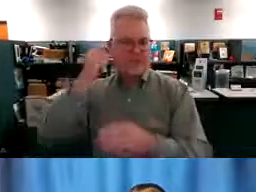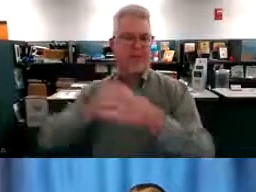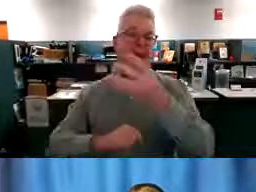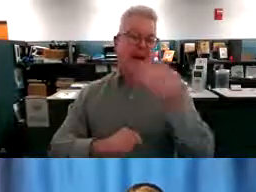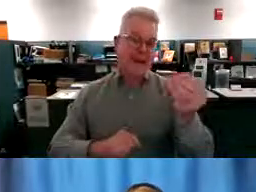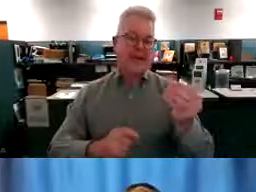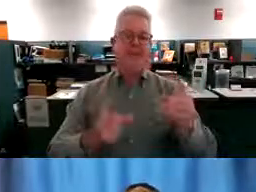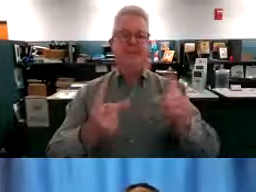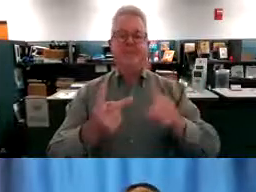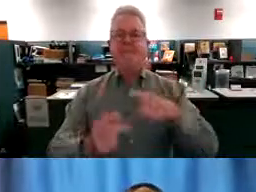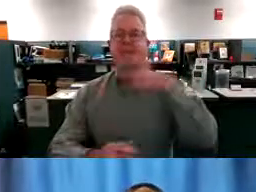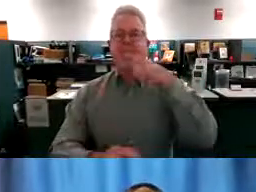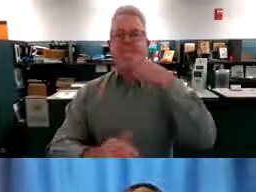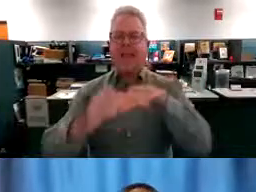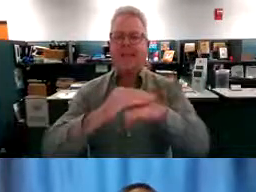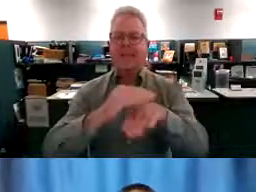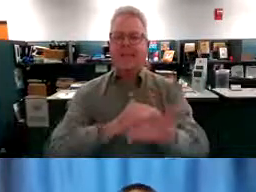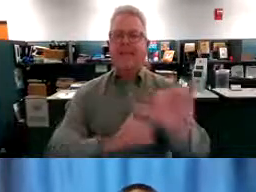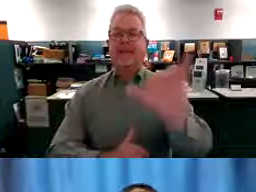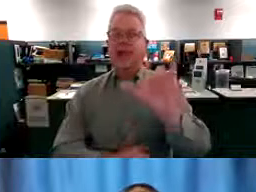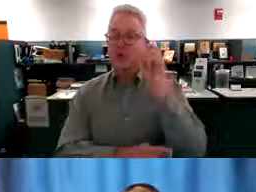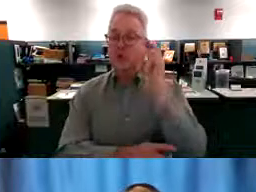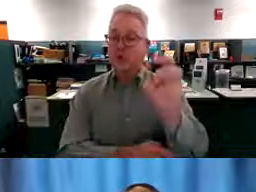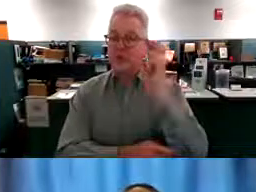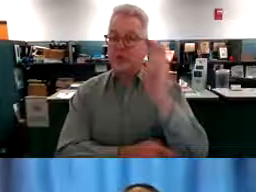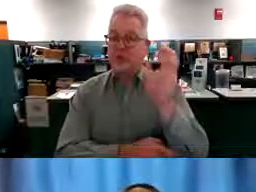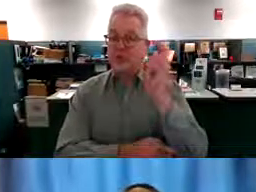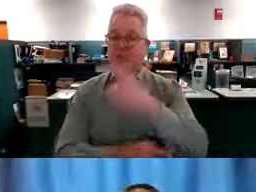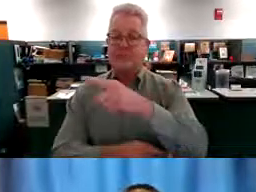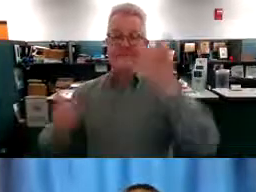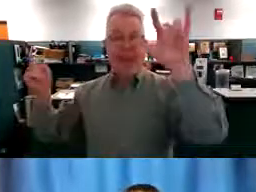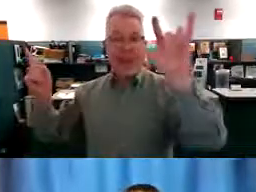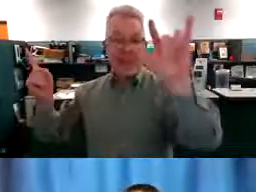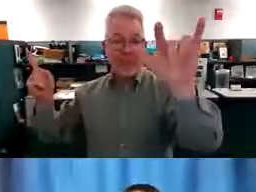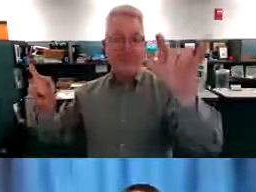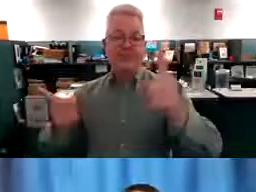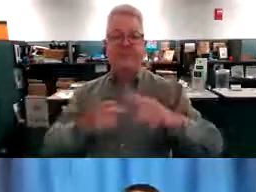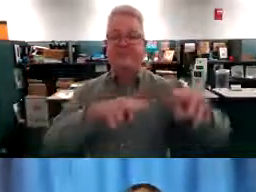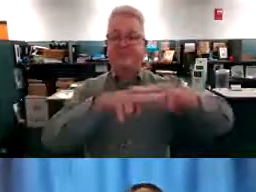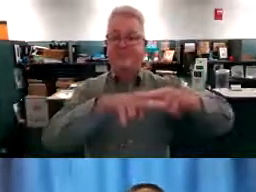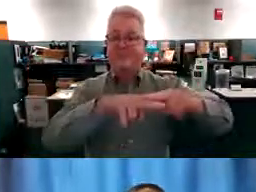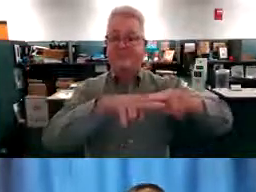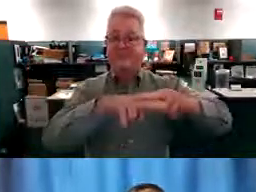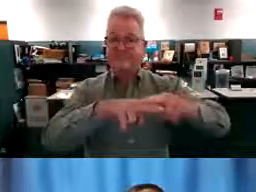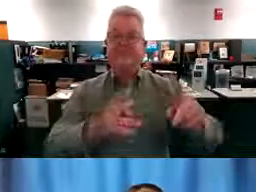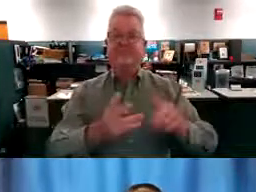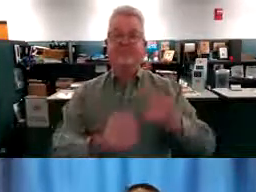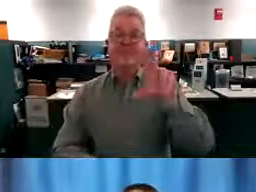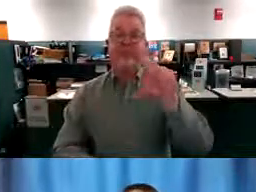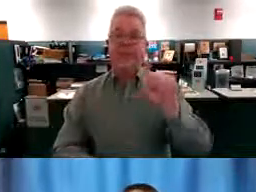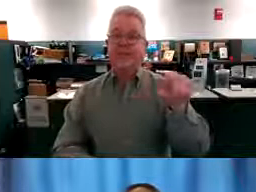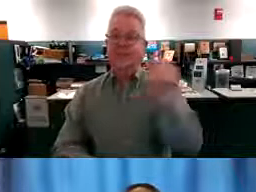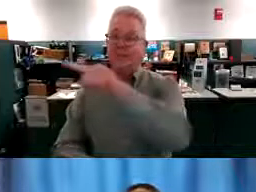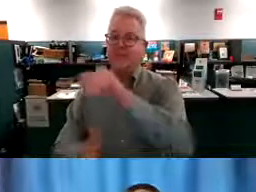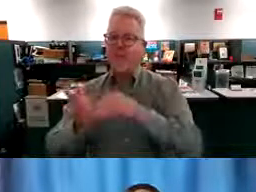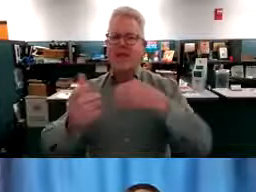about accommodations for state and local government, public transportation as well. That would include airports,